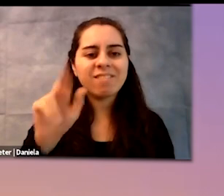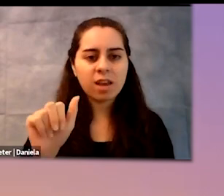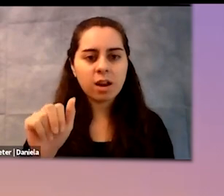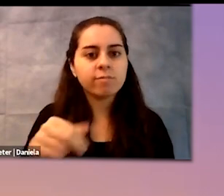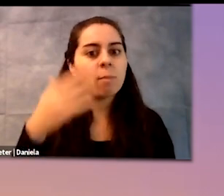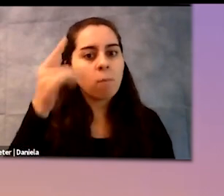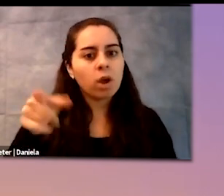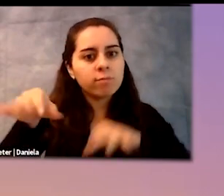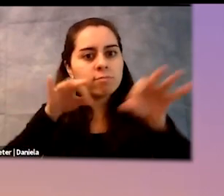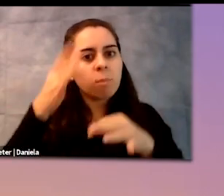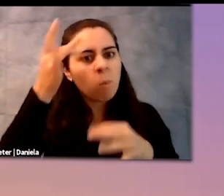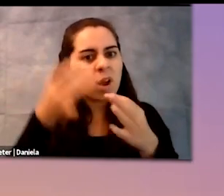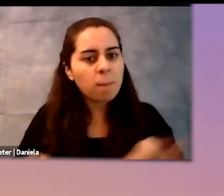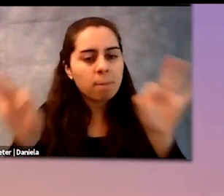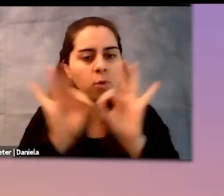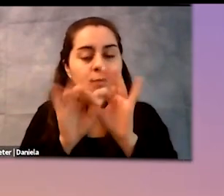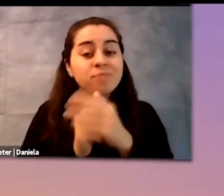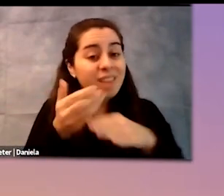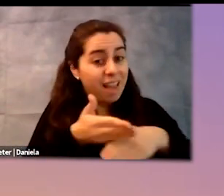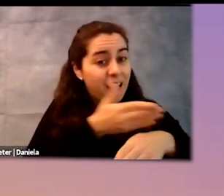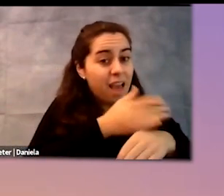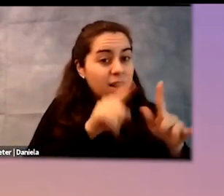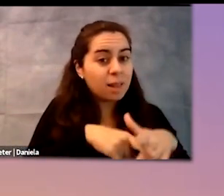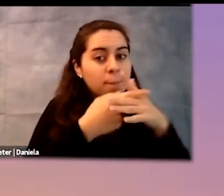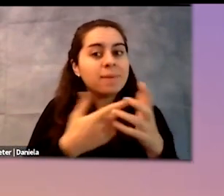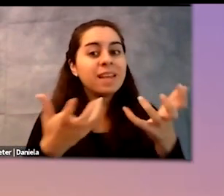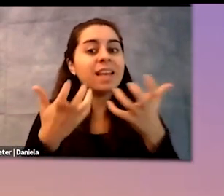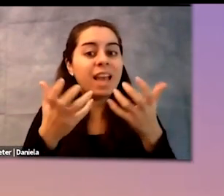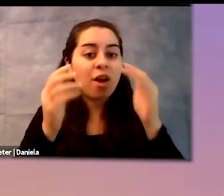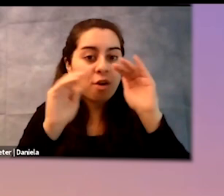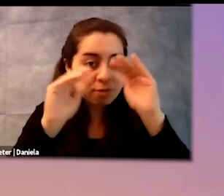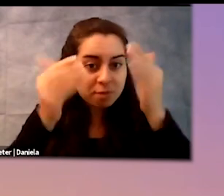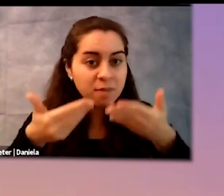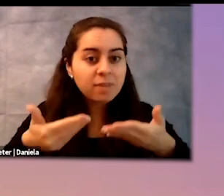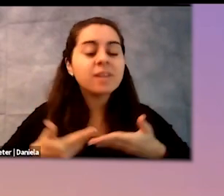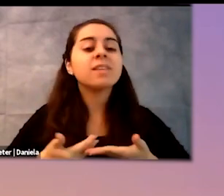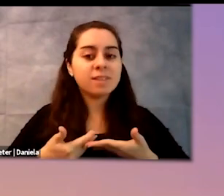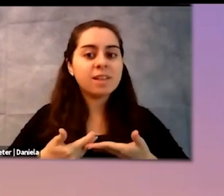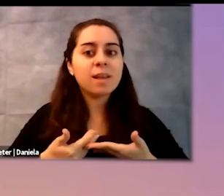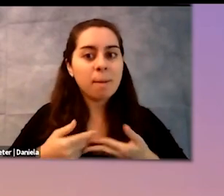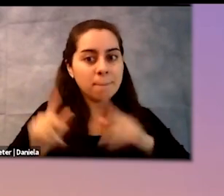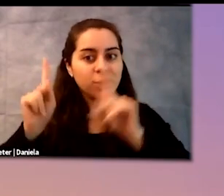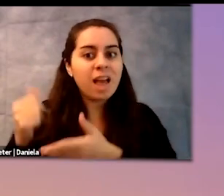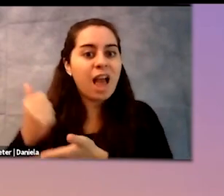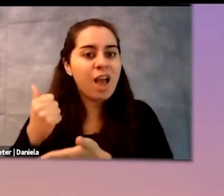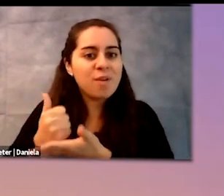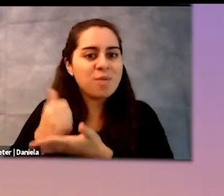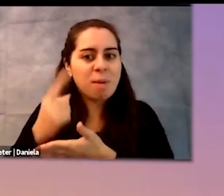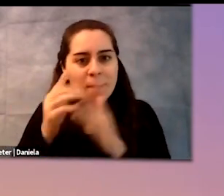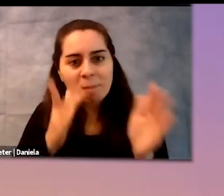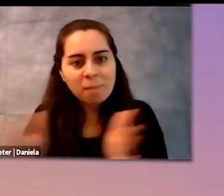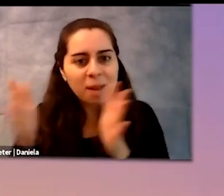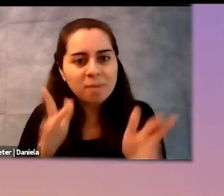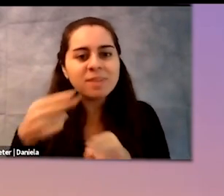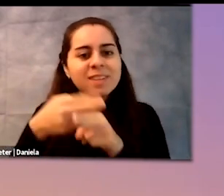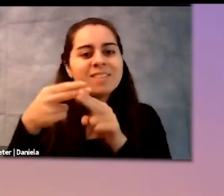Before beginning with that program, however, I would like to welcome who's really been a co-organizer for this event, Digna Sanchez,